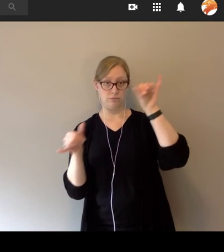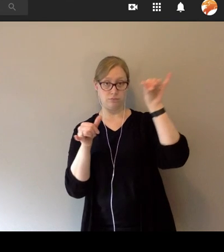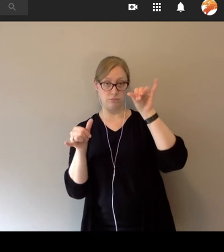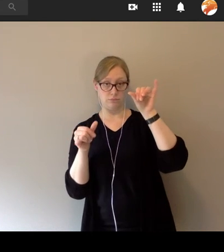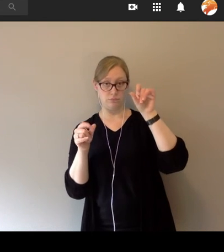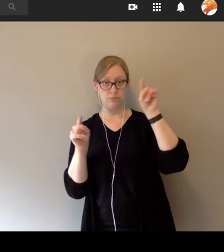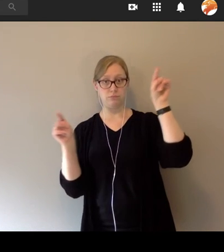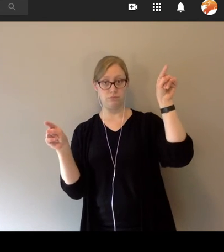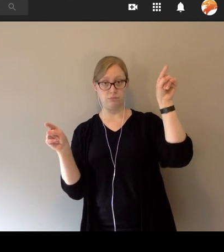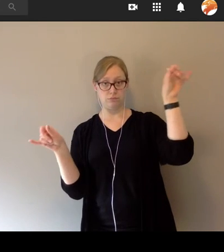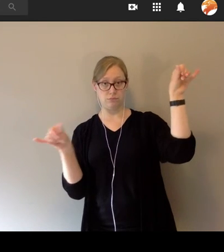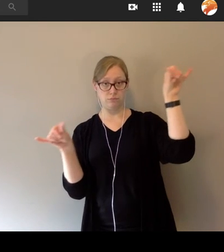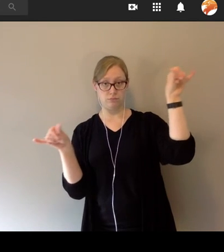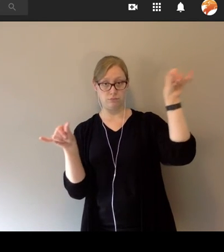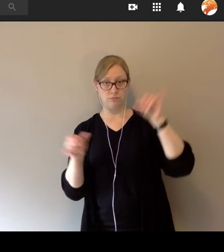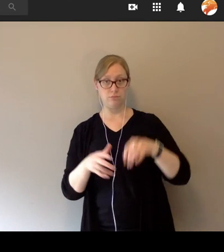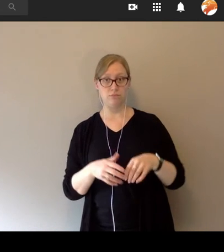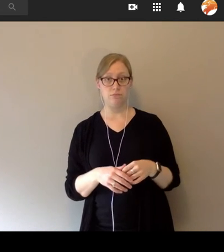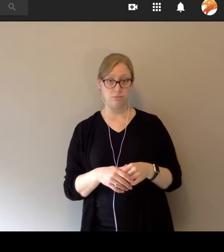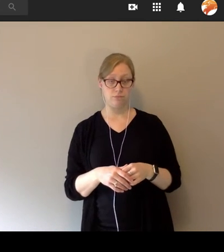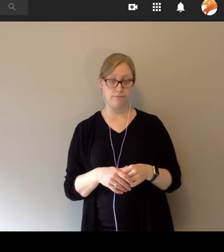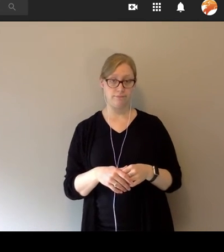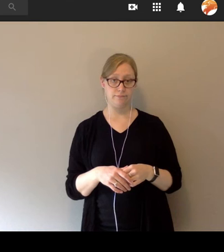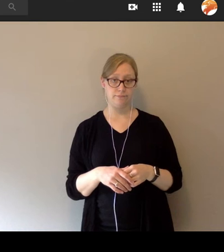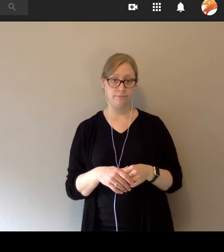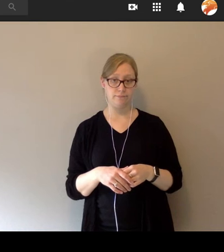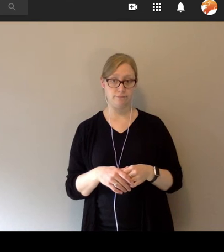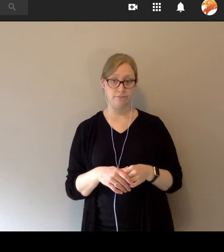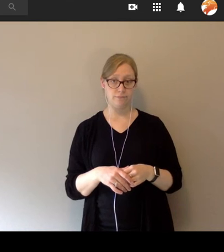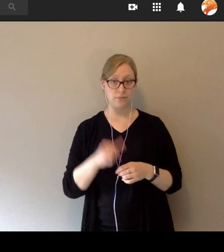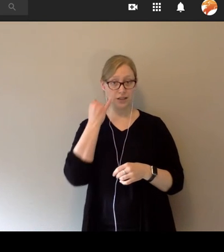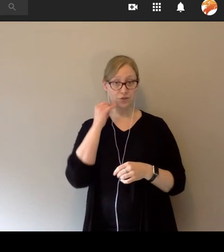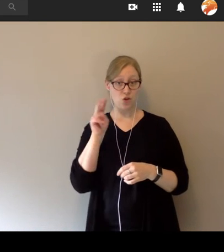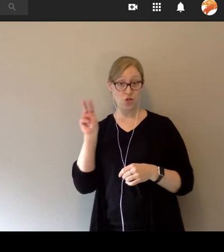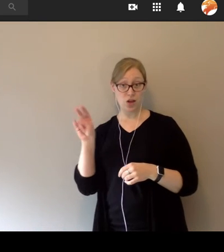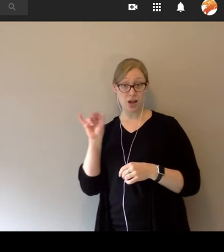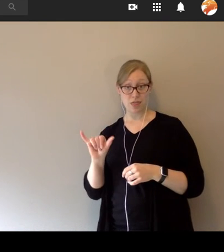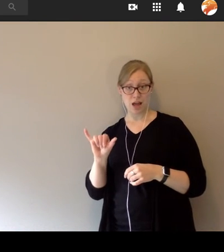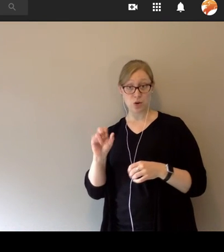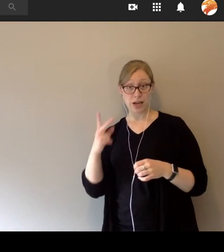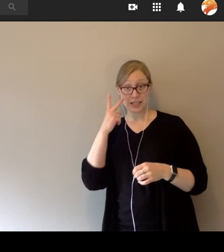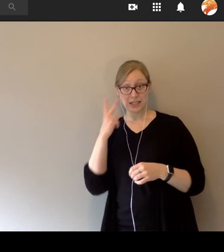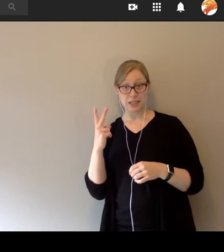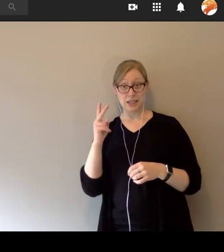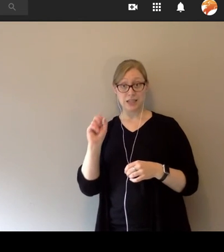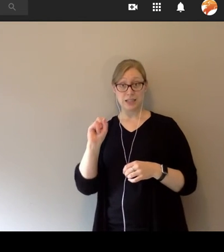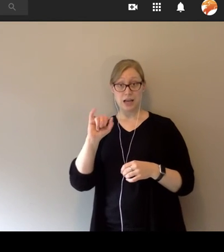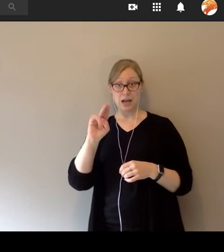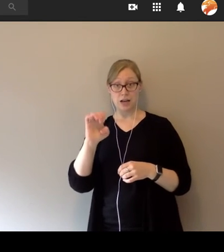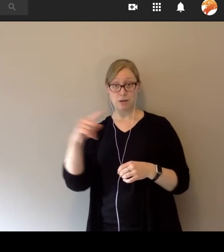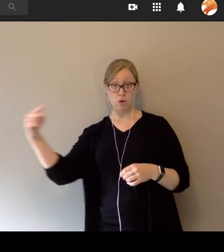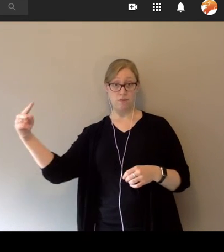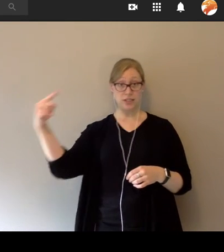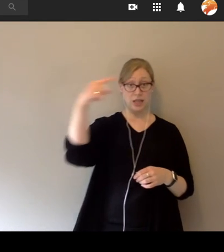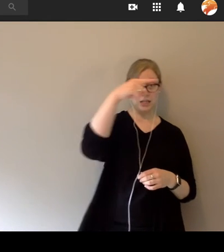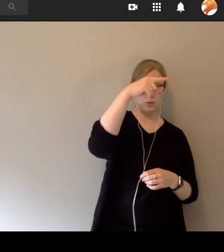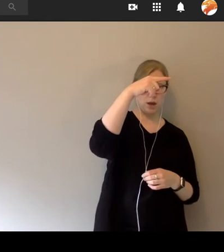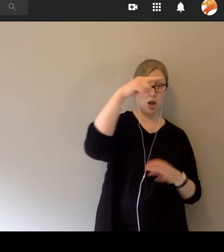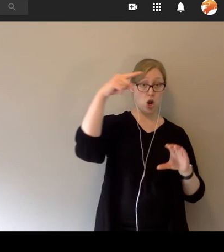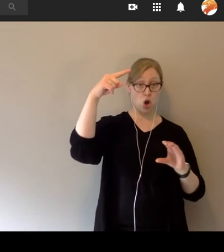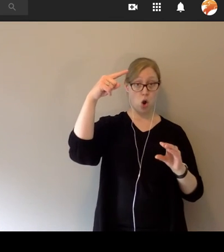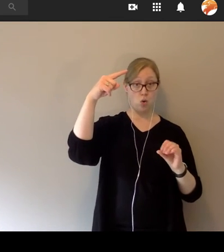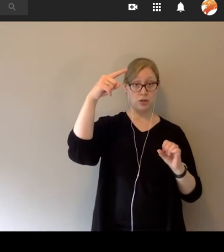square root of 3 over 2 and 1. So if you look at this, you can see that sine moves this way, cosine